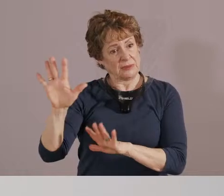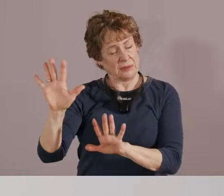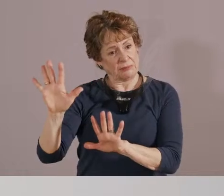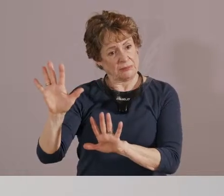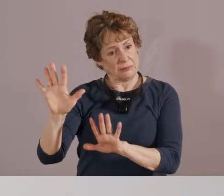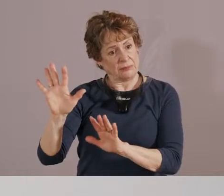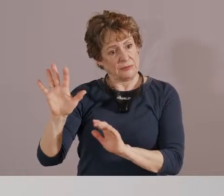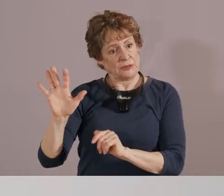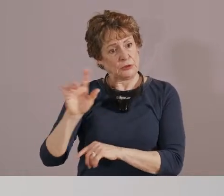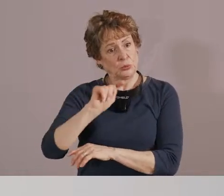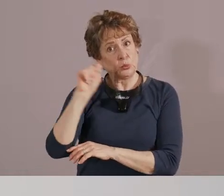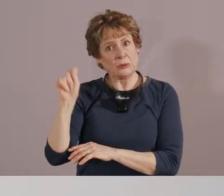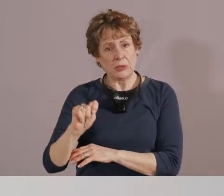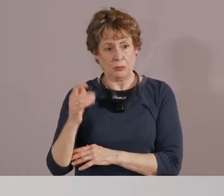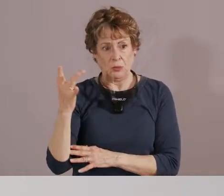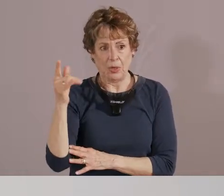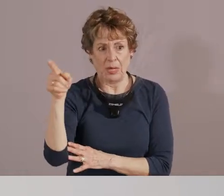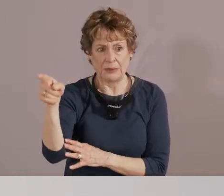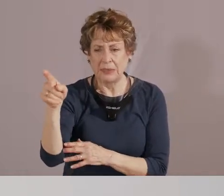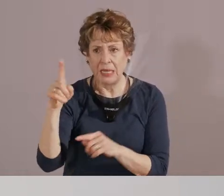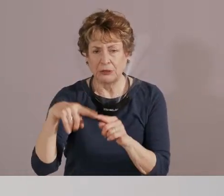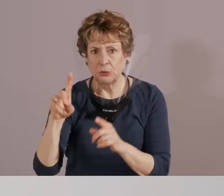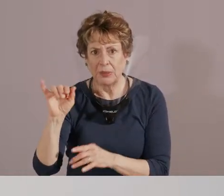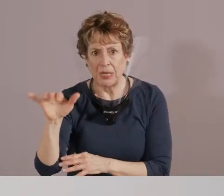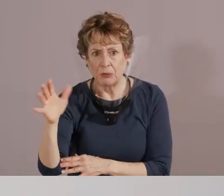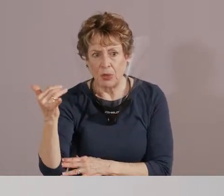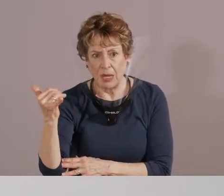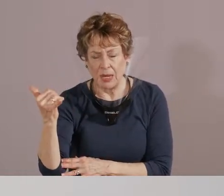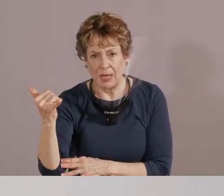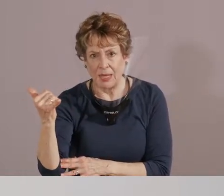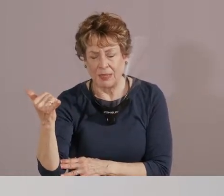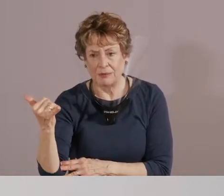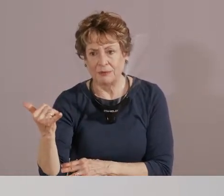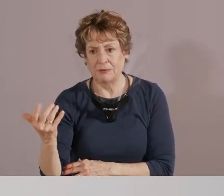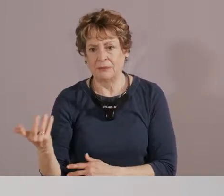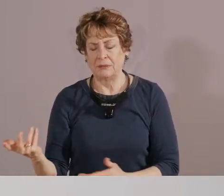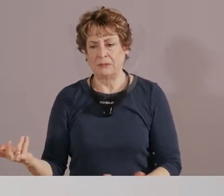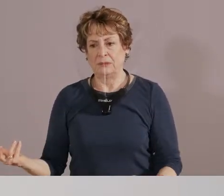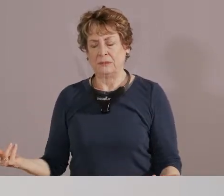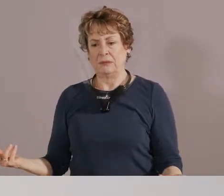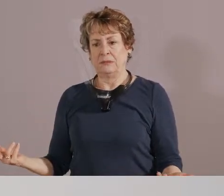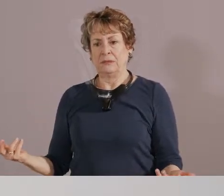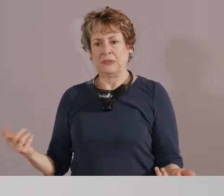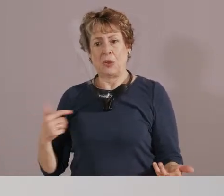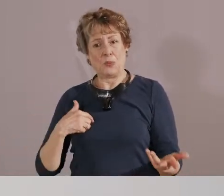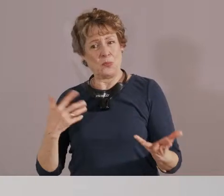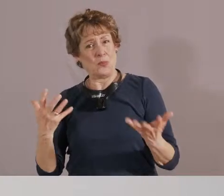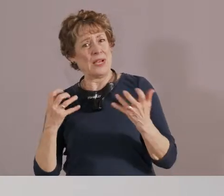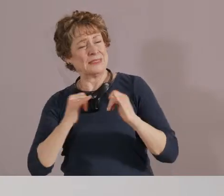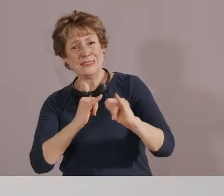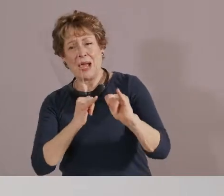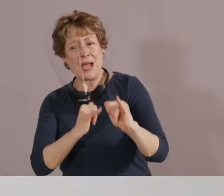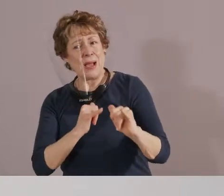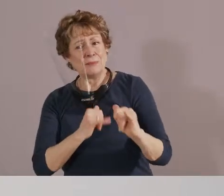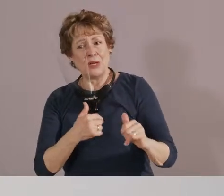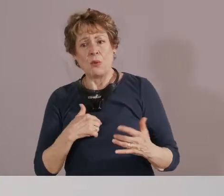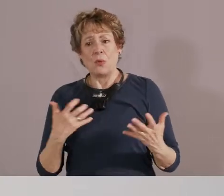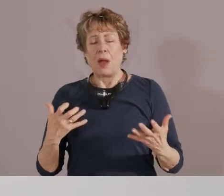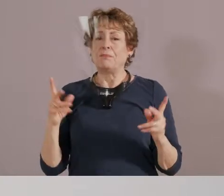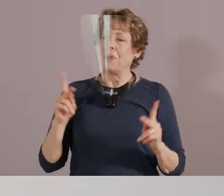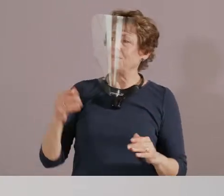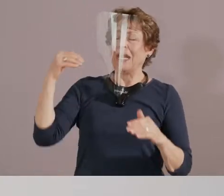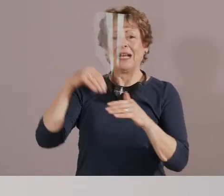Tucson? So that's our hope too, is to be able to have people walk into a pharmacy and get this vaccination just like they get